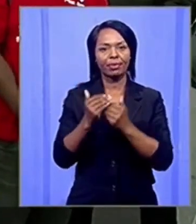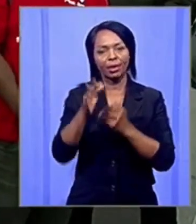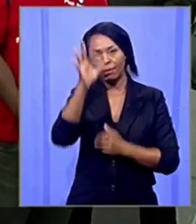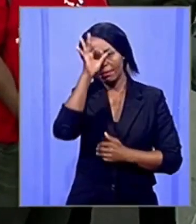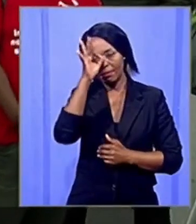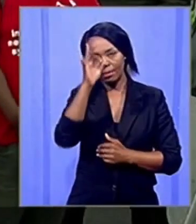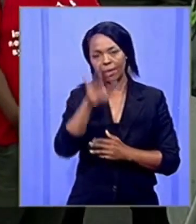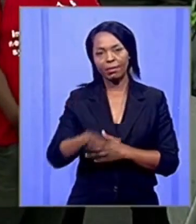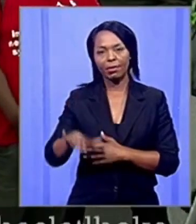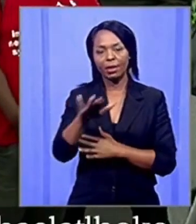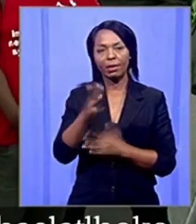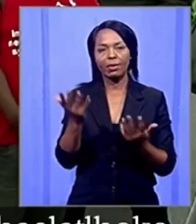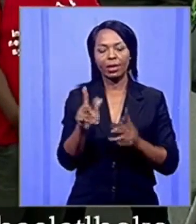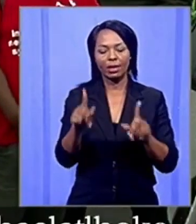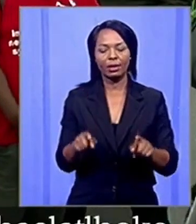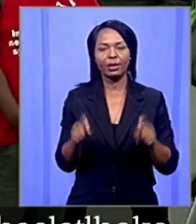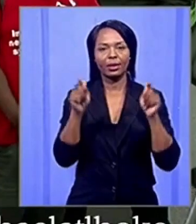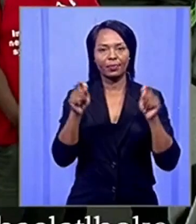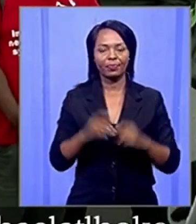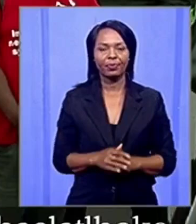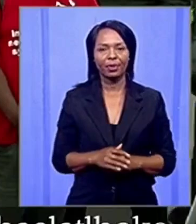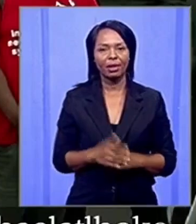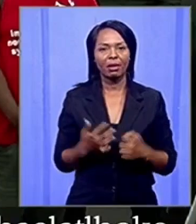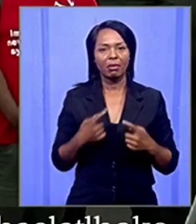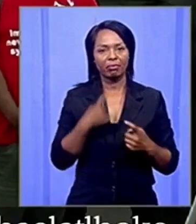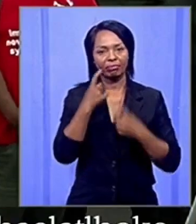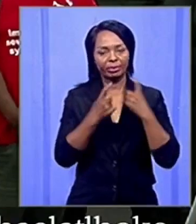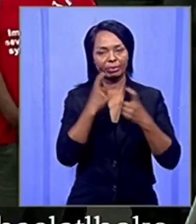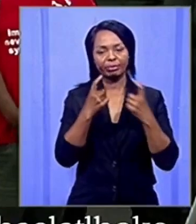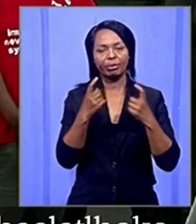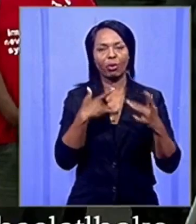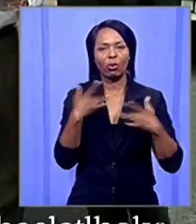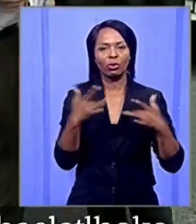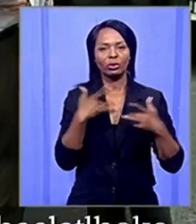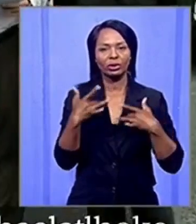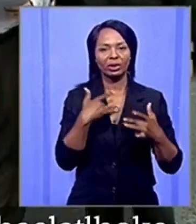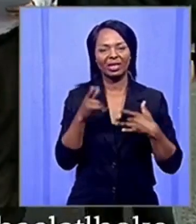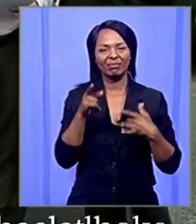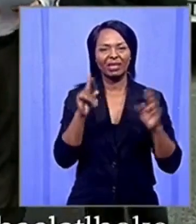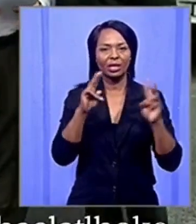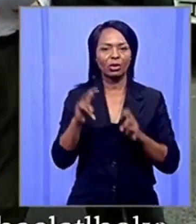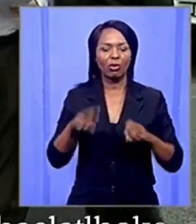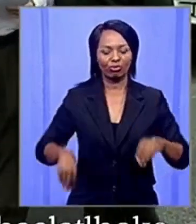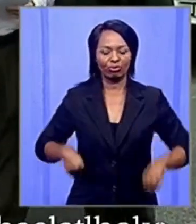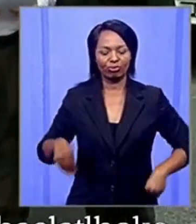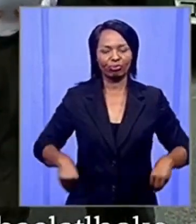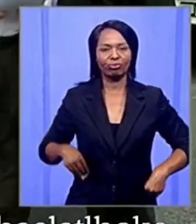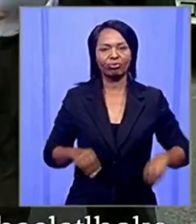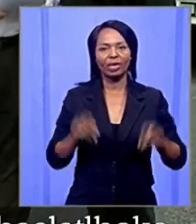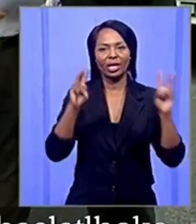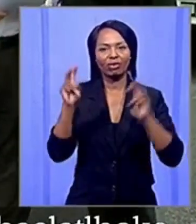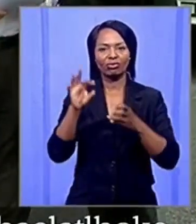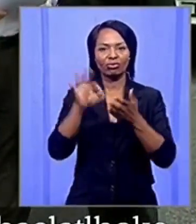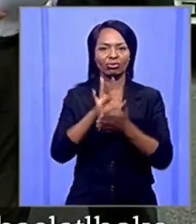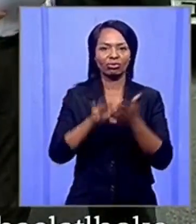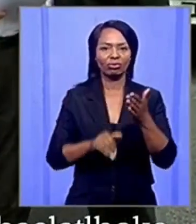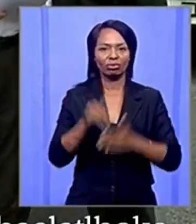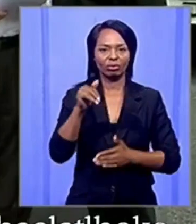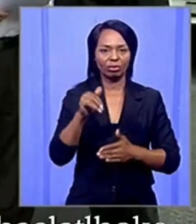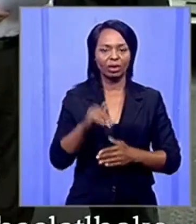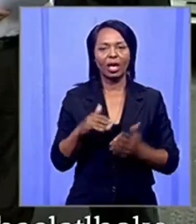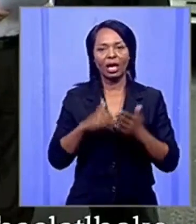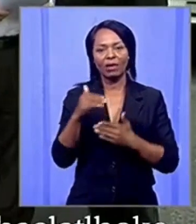a Emfulweni kwa Cape Town. Ba tlhagisa maano a bone a go lwantsha bosenyi ao a tla diragadiwang morago fela ba sena go fenya ditlhopho